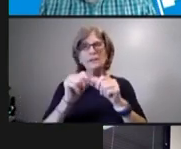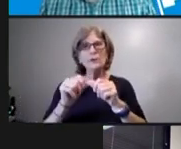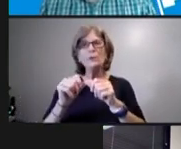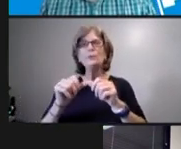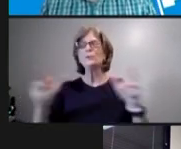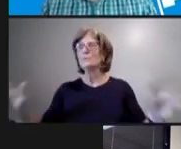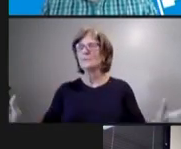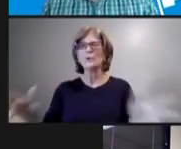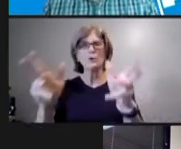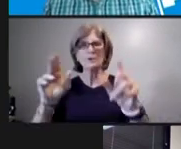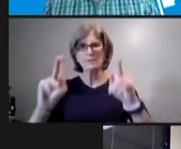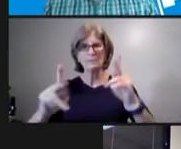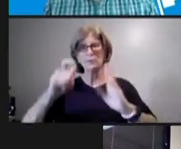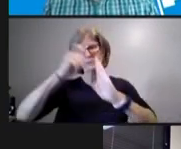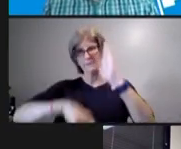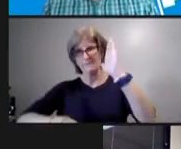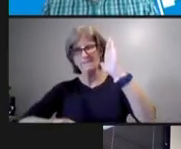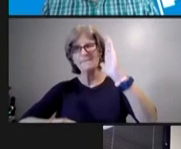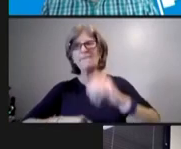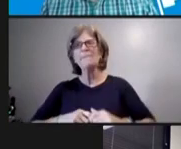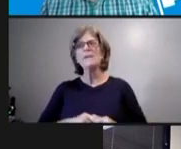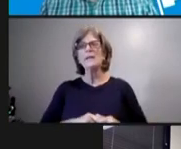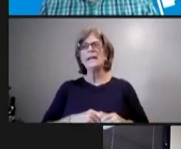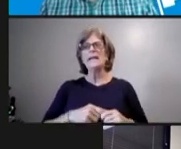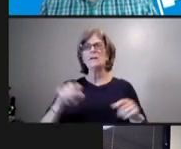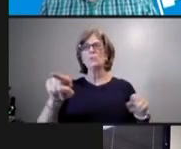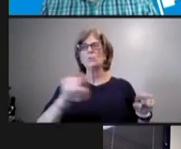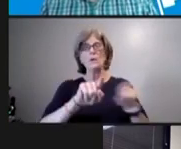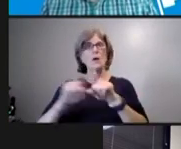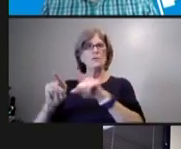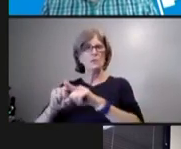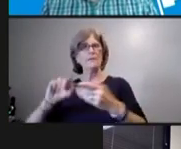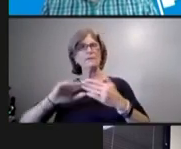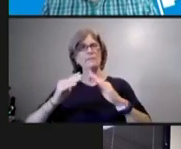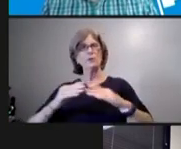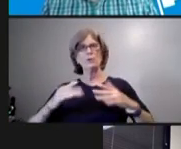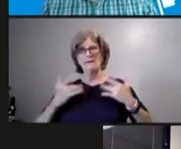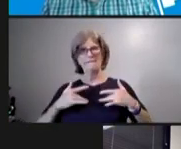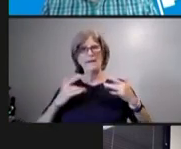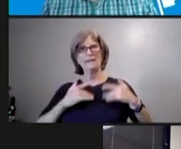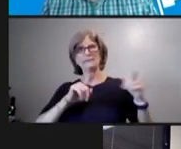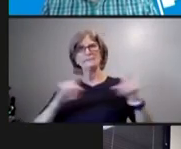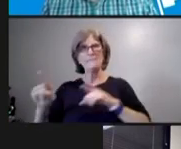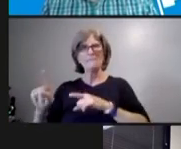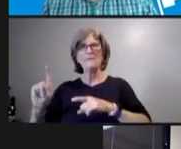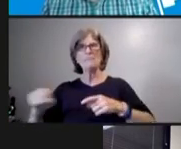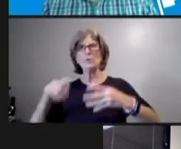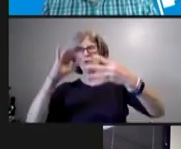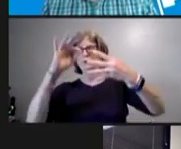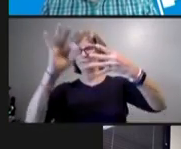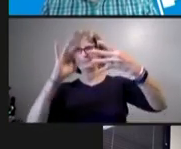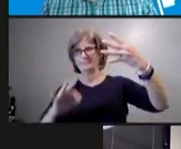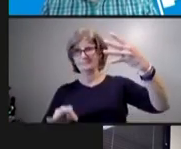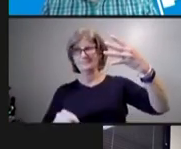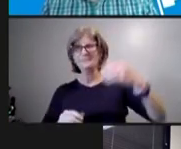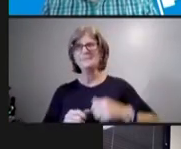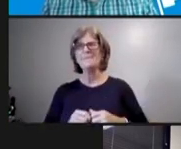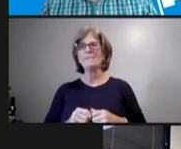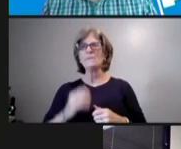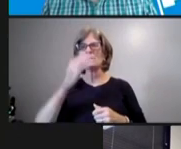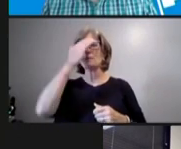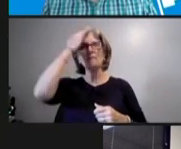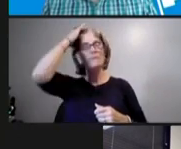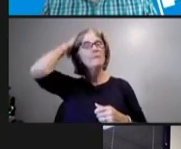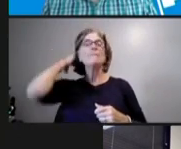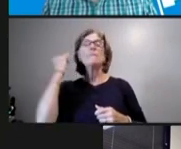and we have a series of additional community events. I'm going to go through some of those right now. Again, if any of